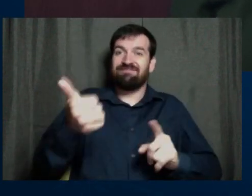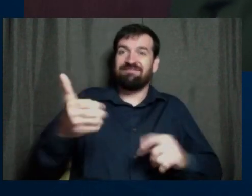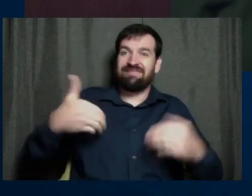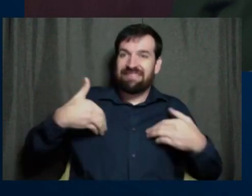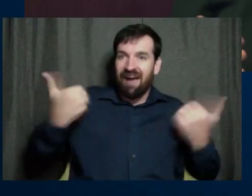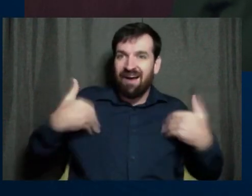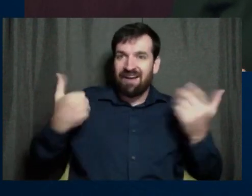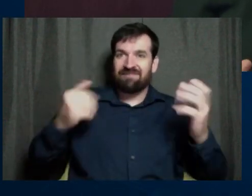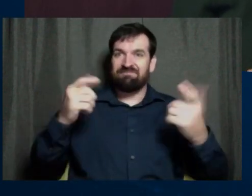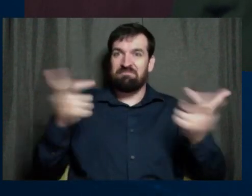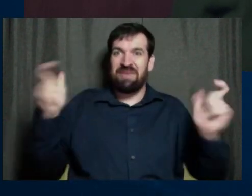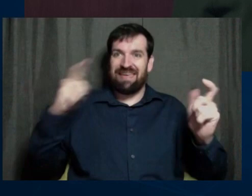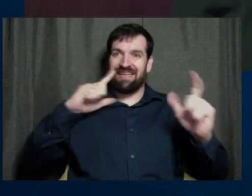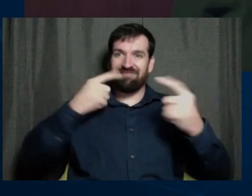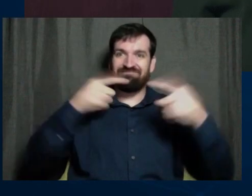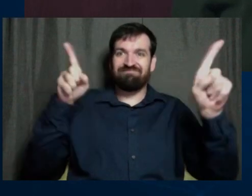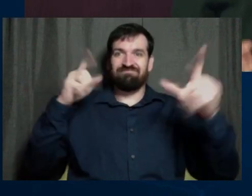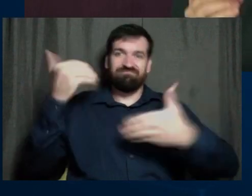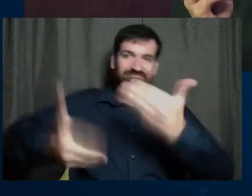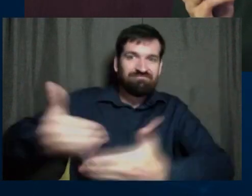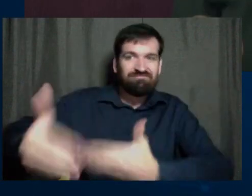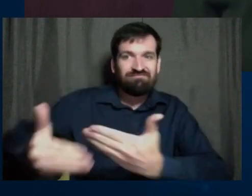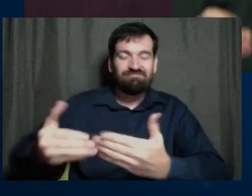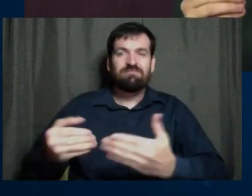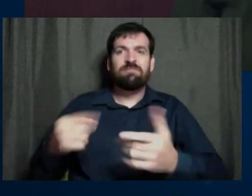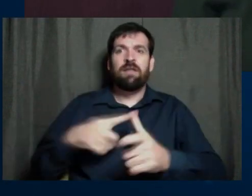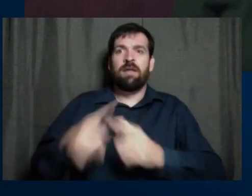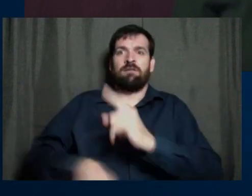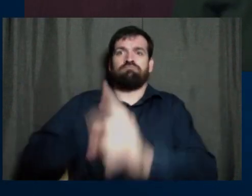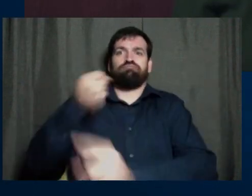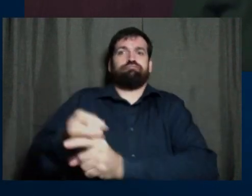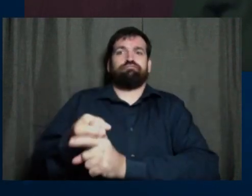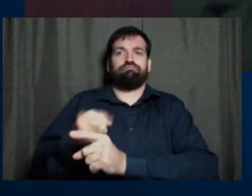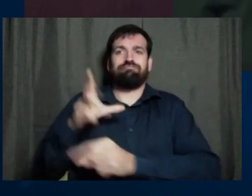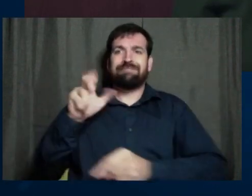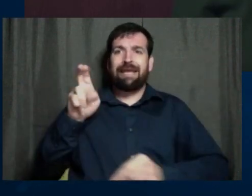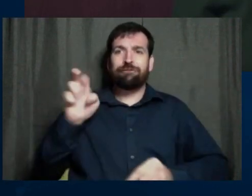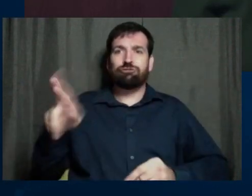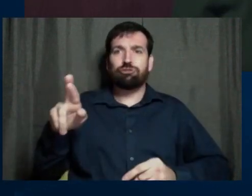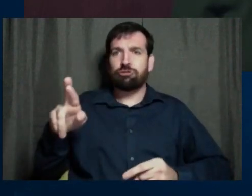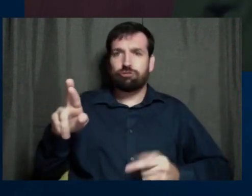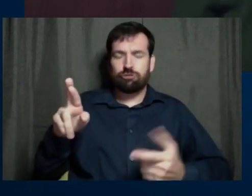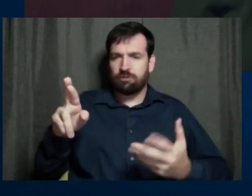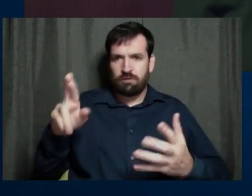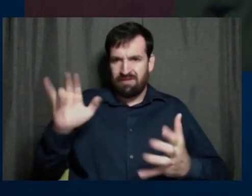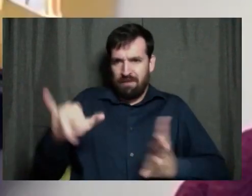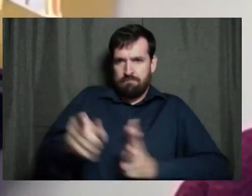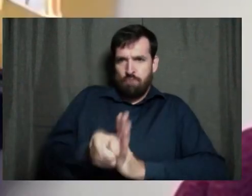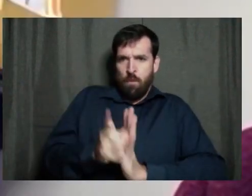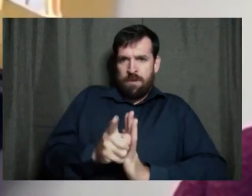you. Then you hear you have cancer. Just tell us and kind of walk us through what that moment was like for you.